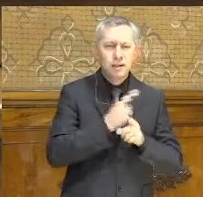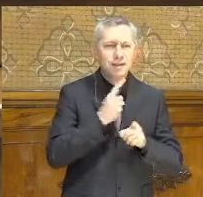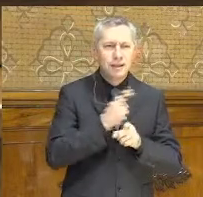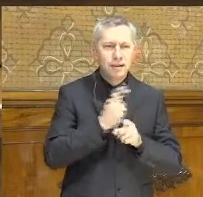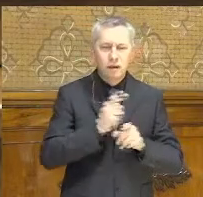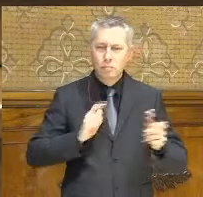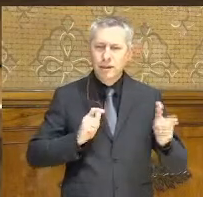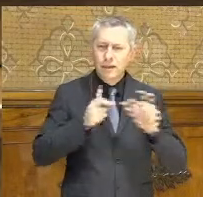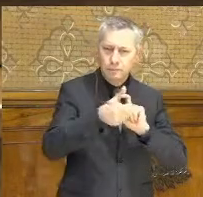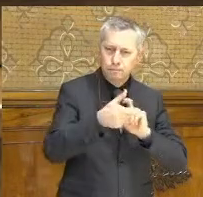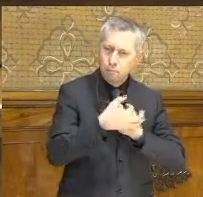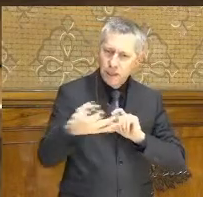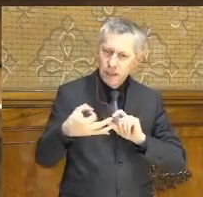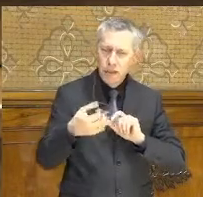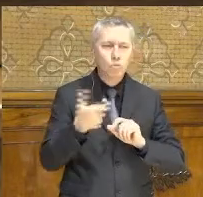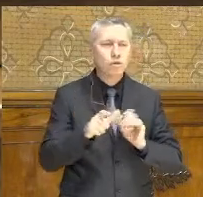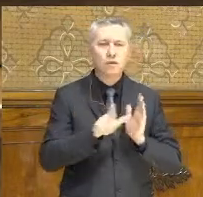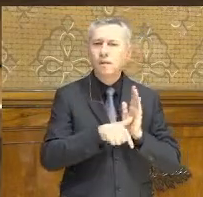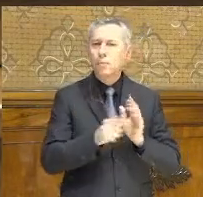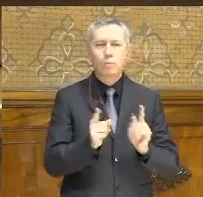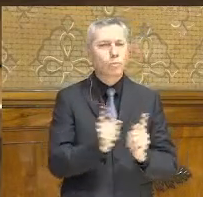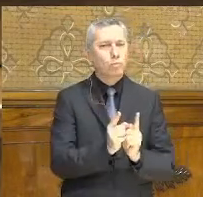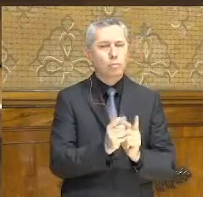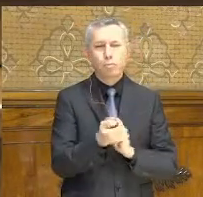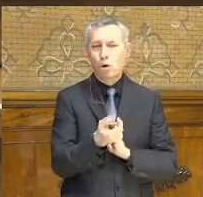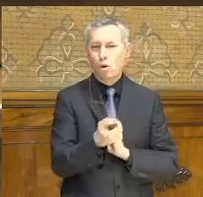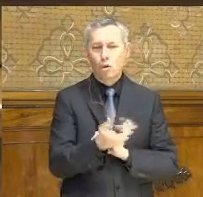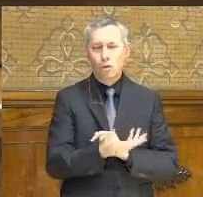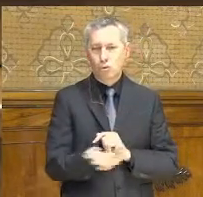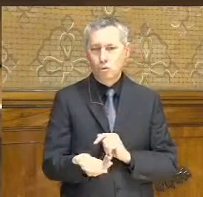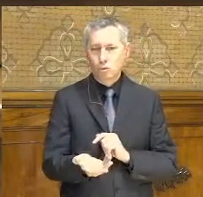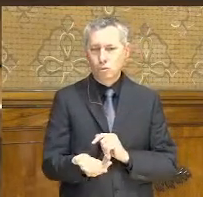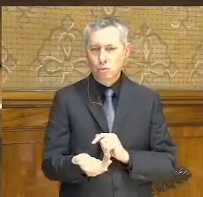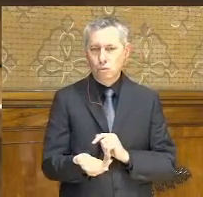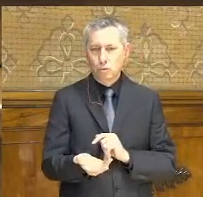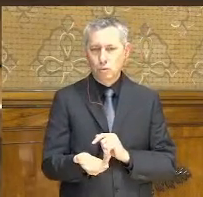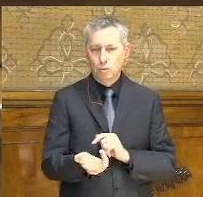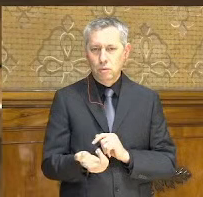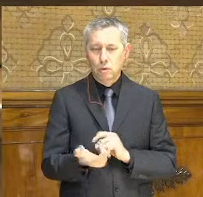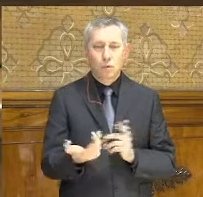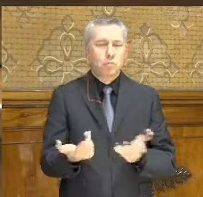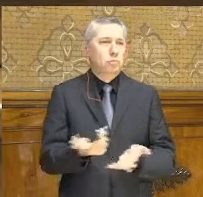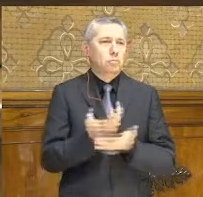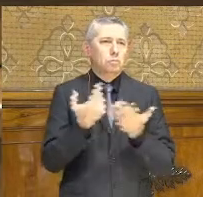power to be able to obey, otherwise you have the police on the street.